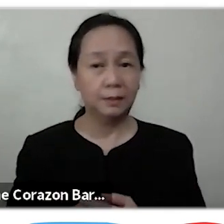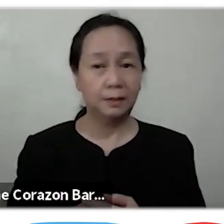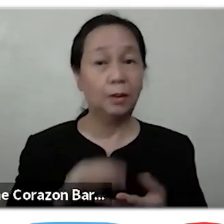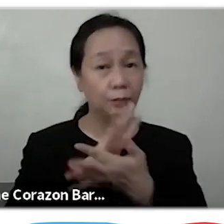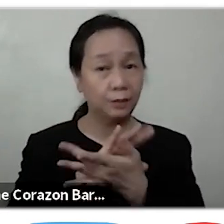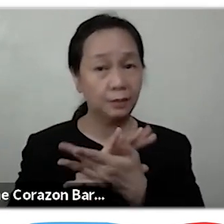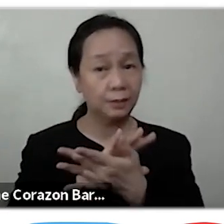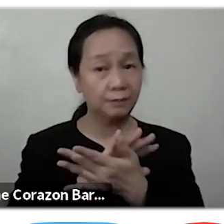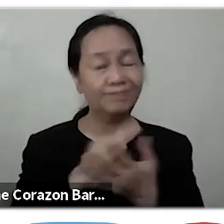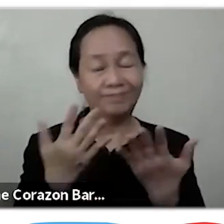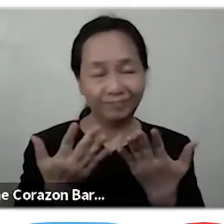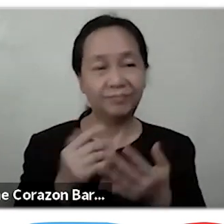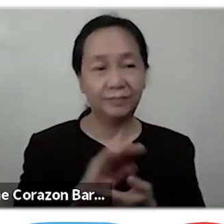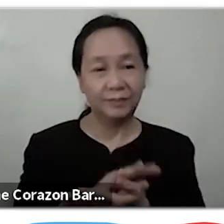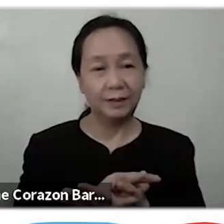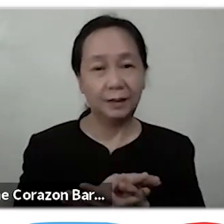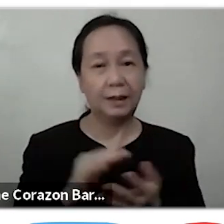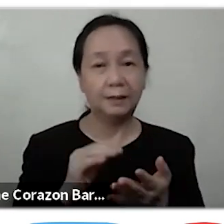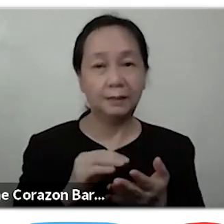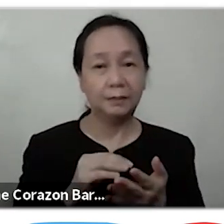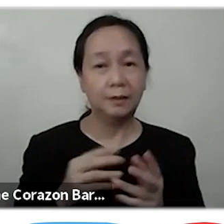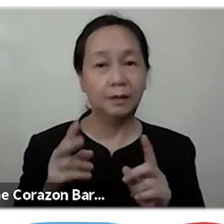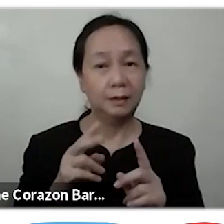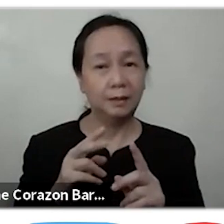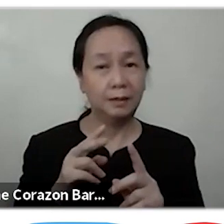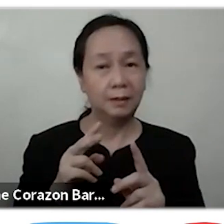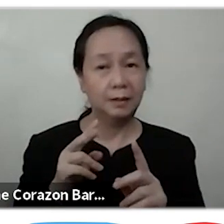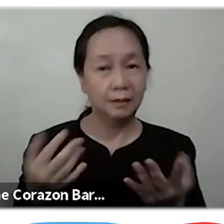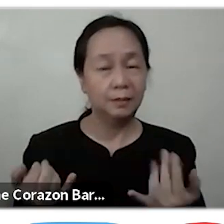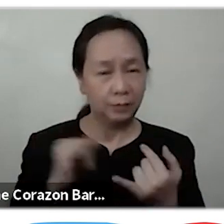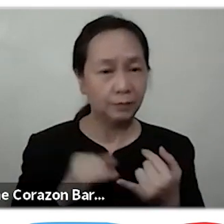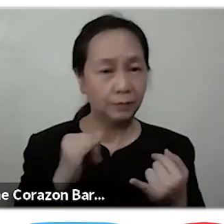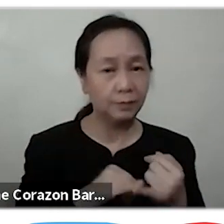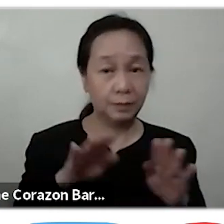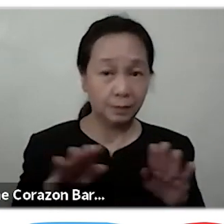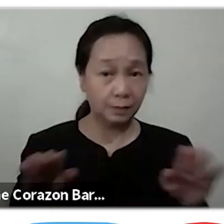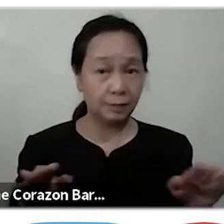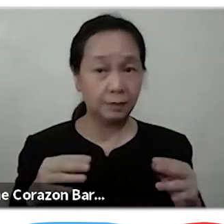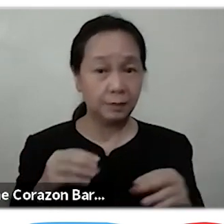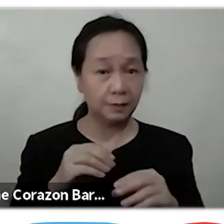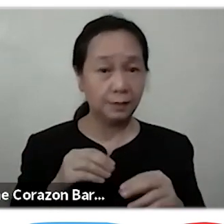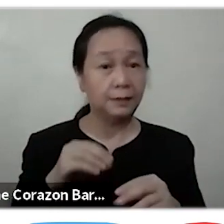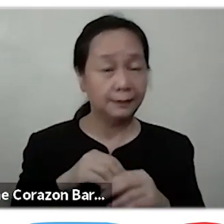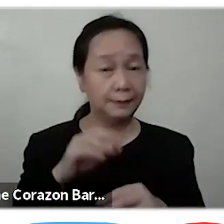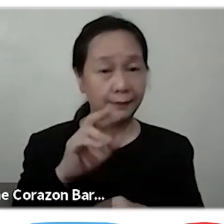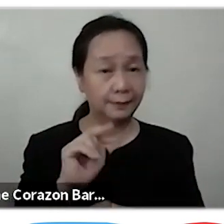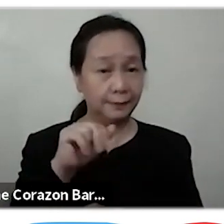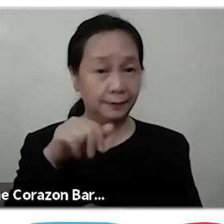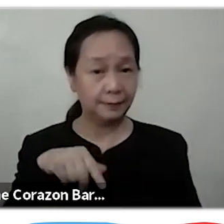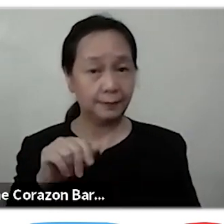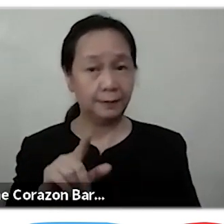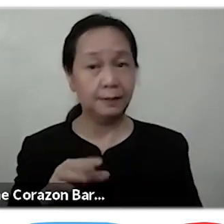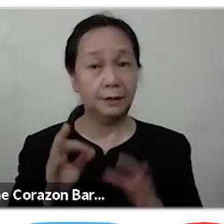has opened a application form to involve children from Nepal as well. So if you